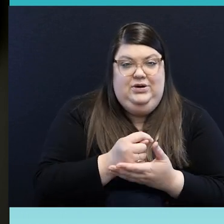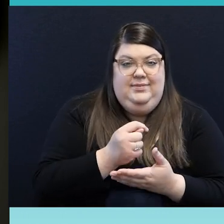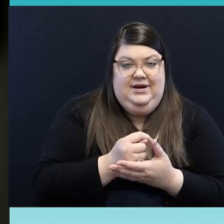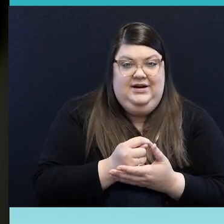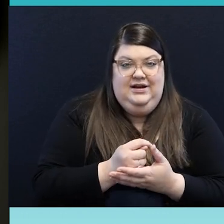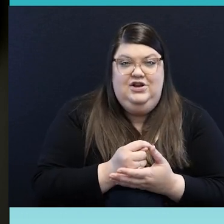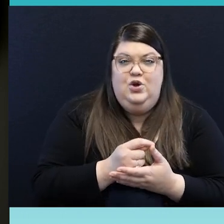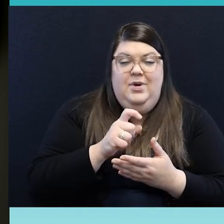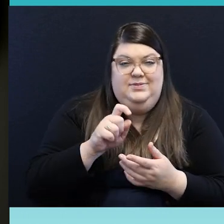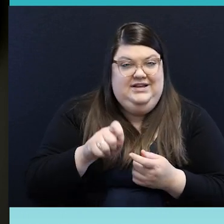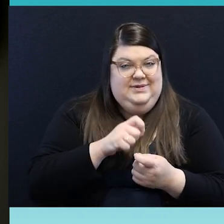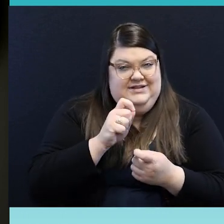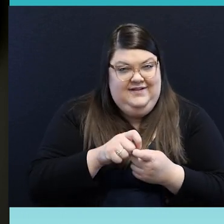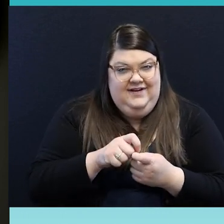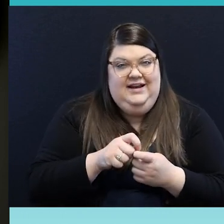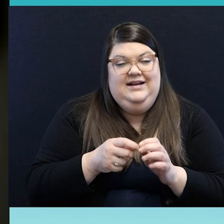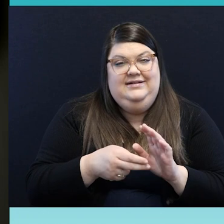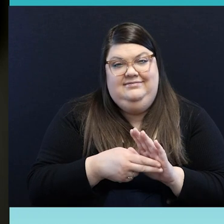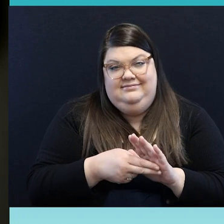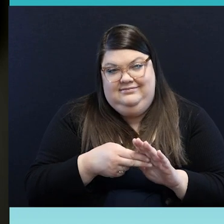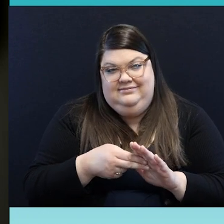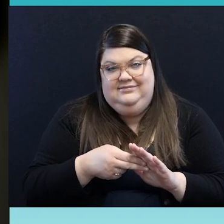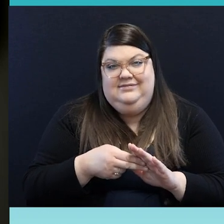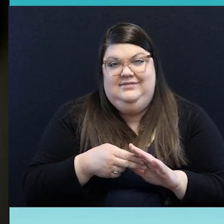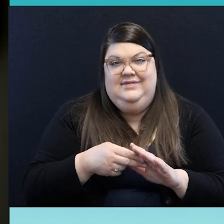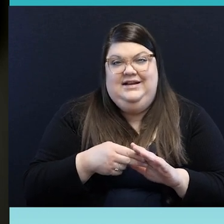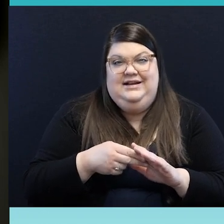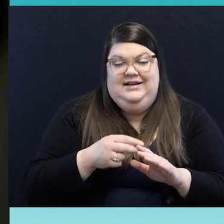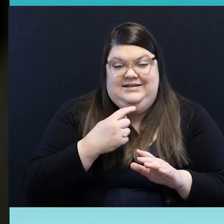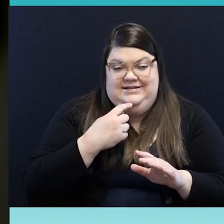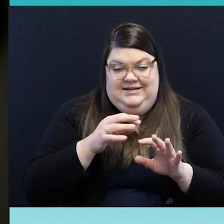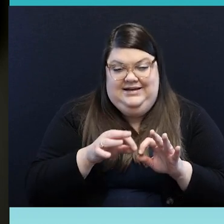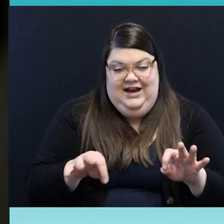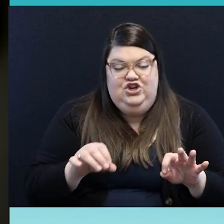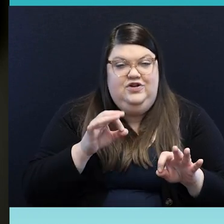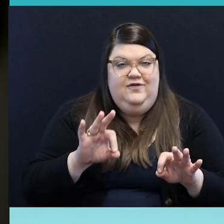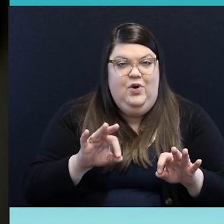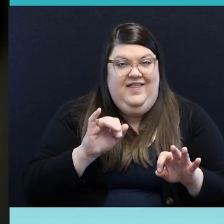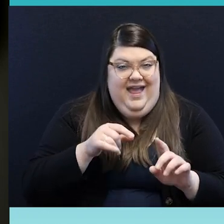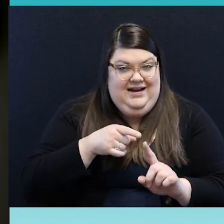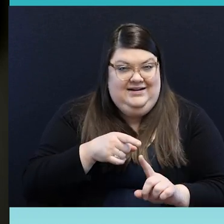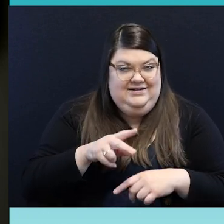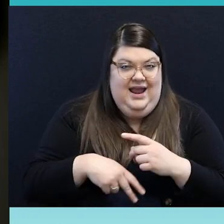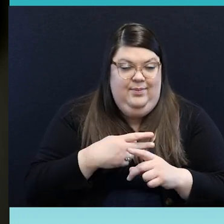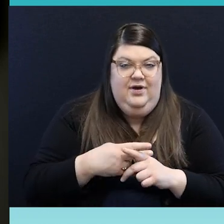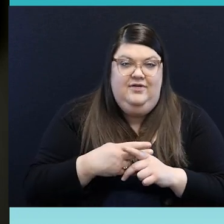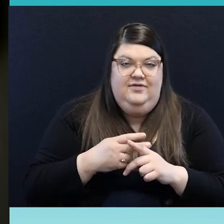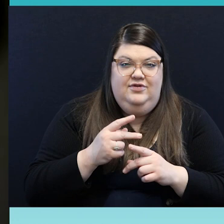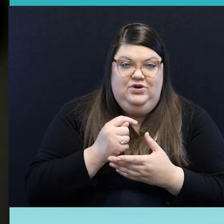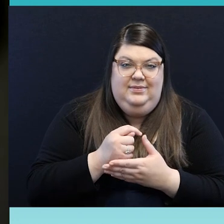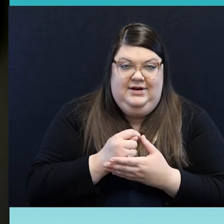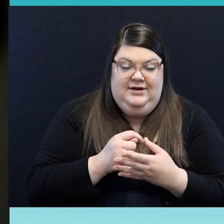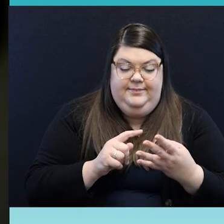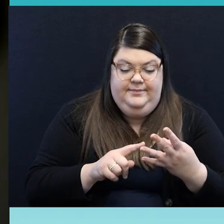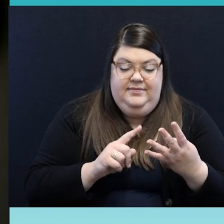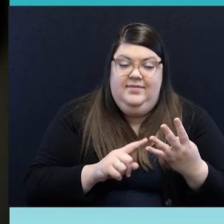a specific designation for that type of treatment on these documents. The final